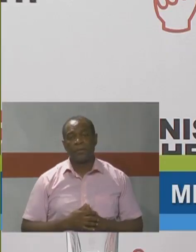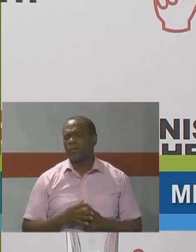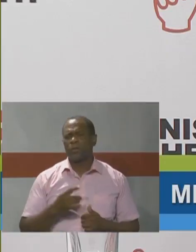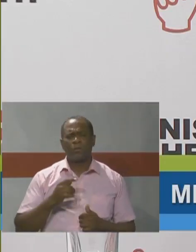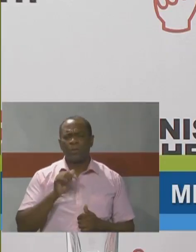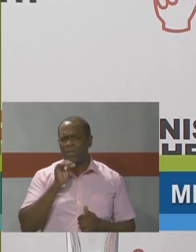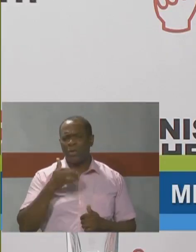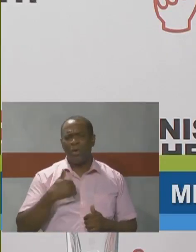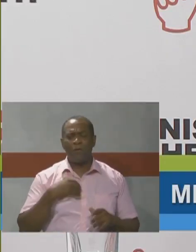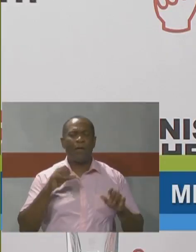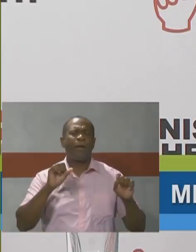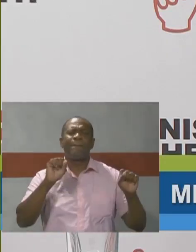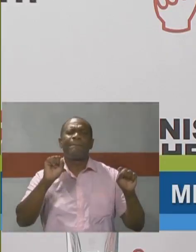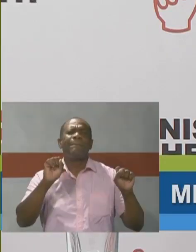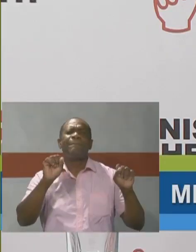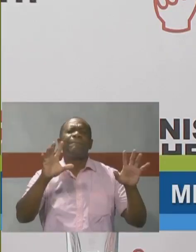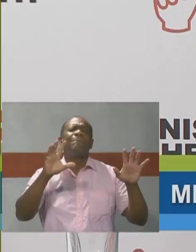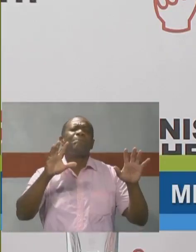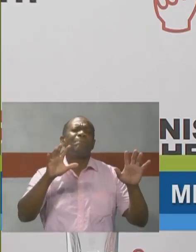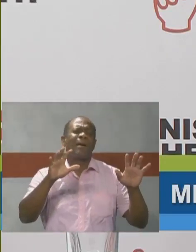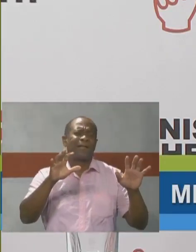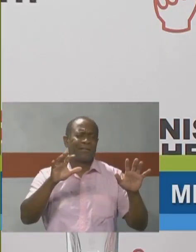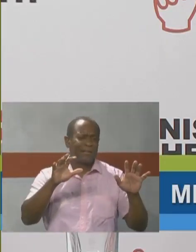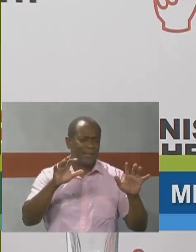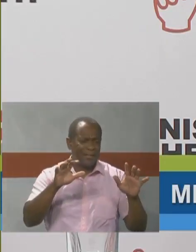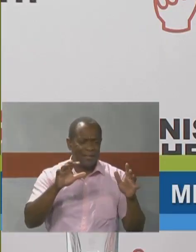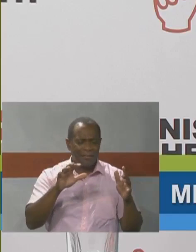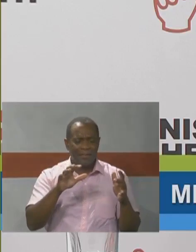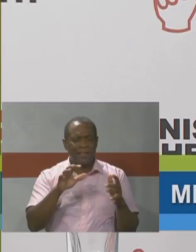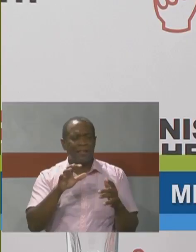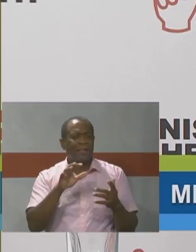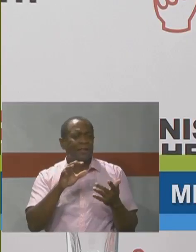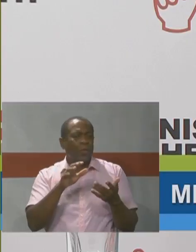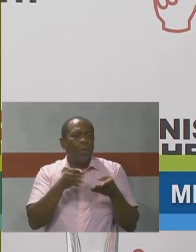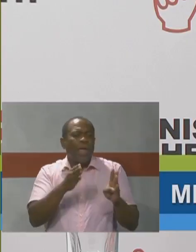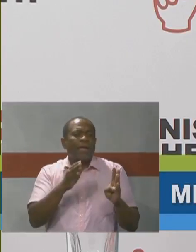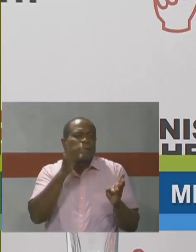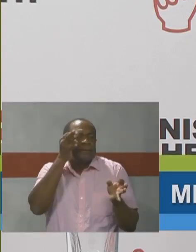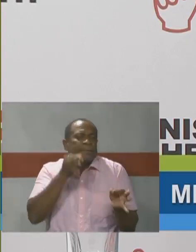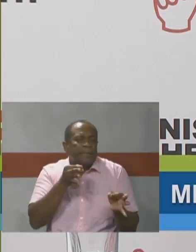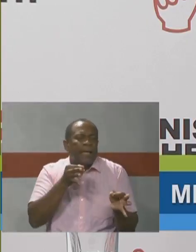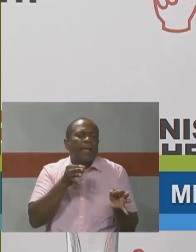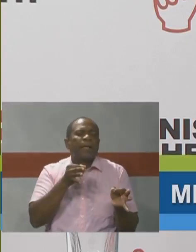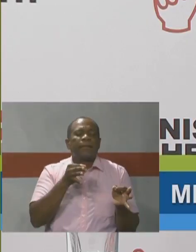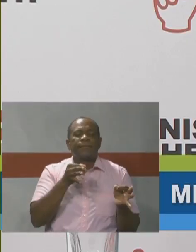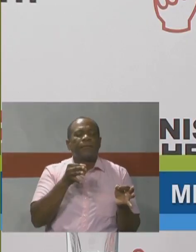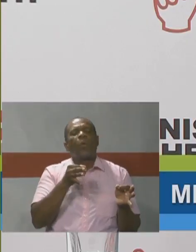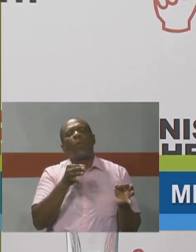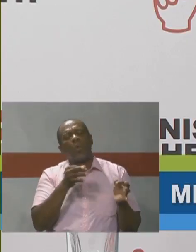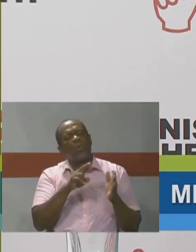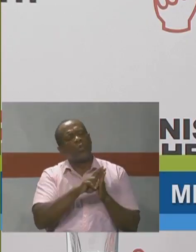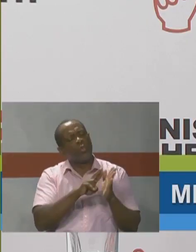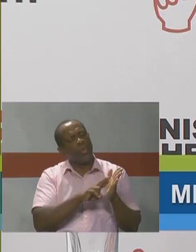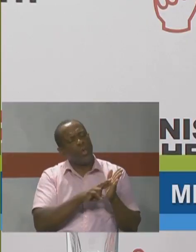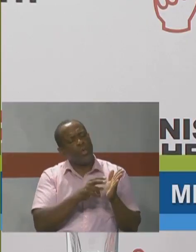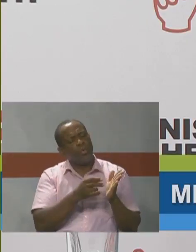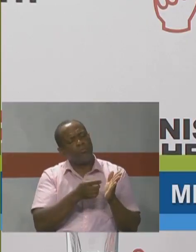We look at all the numbers and decide what added level of risk we can take